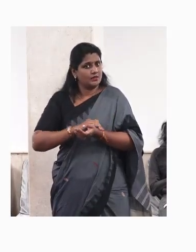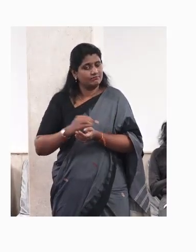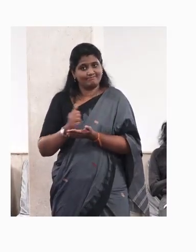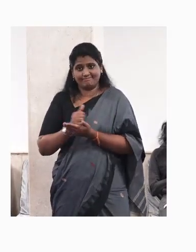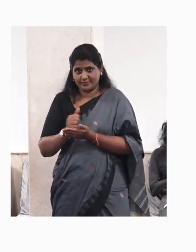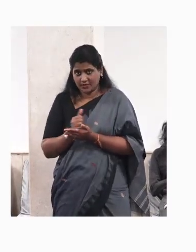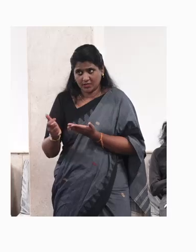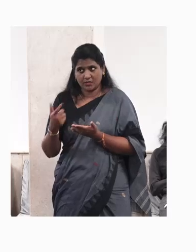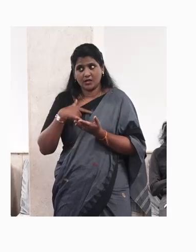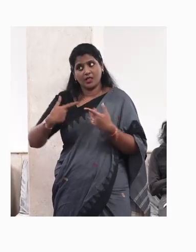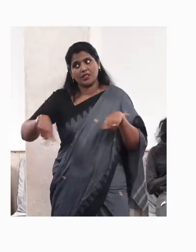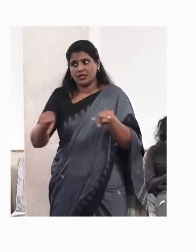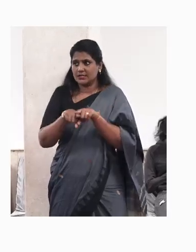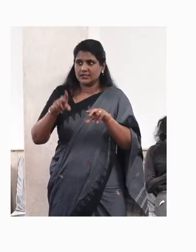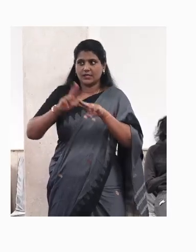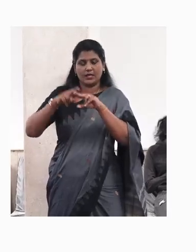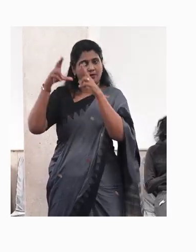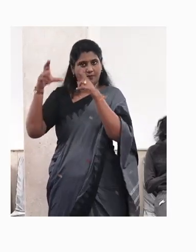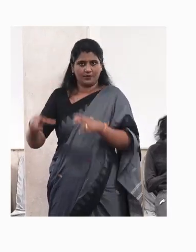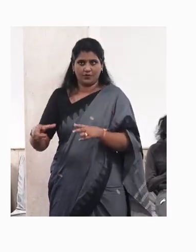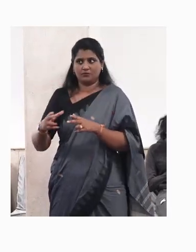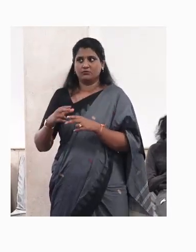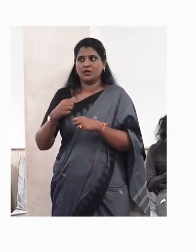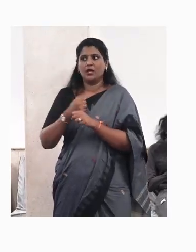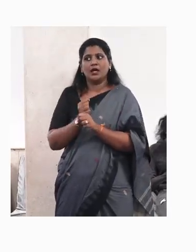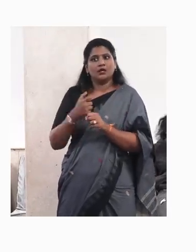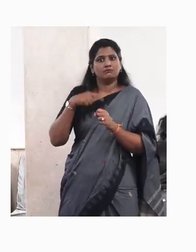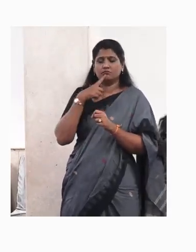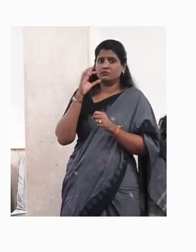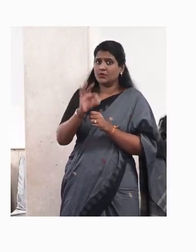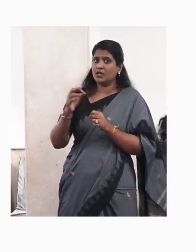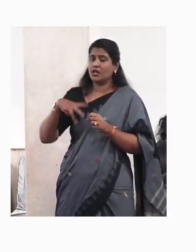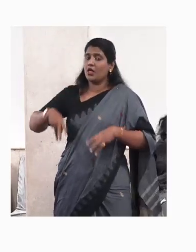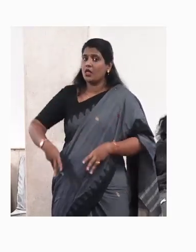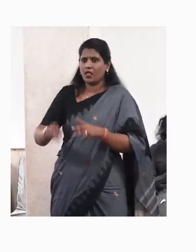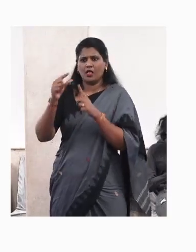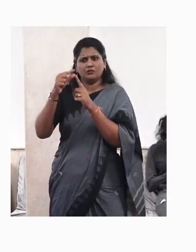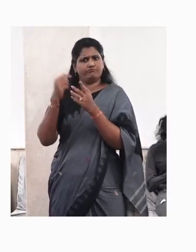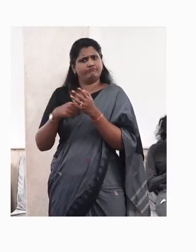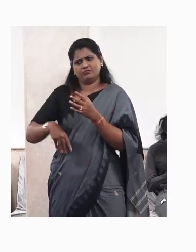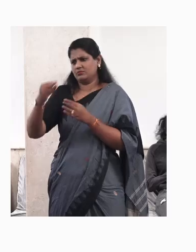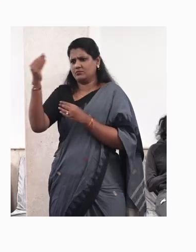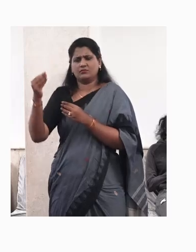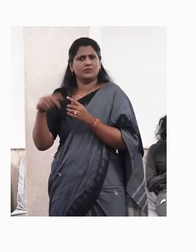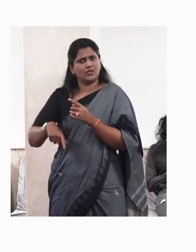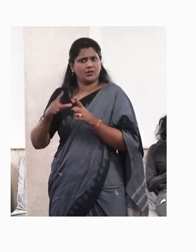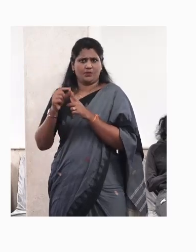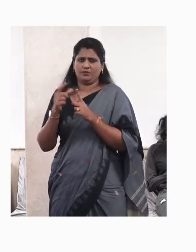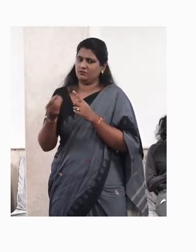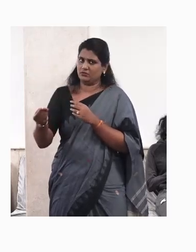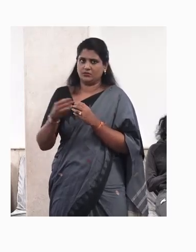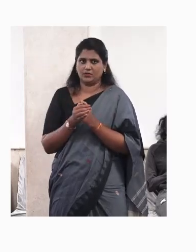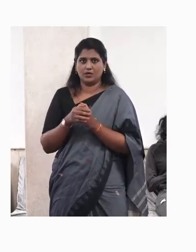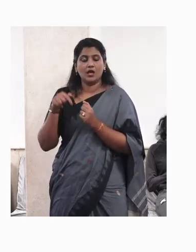in exactly the same form, making sure that the protocols are the way in which they were outlined. But you can also draw from